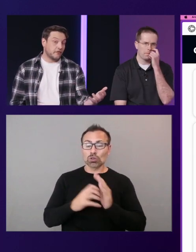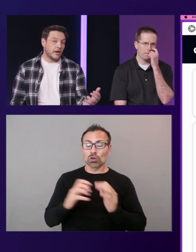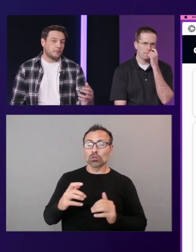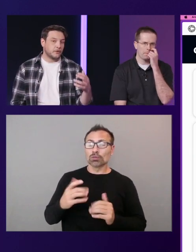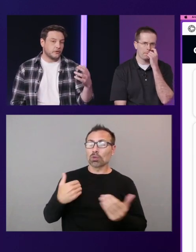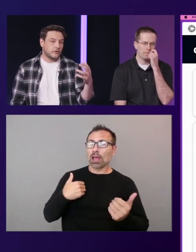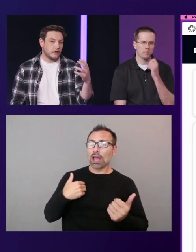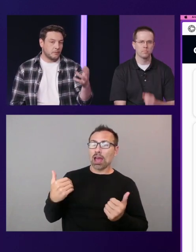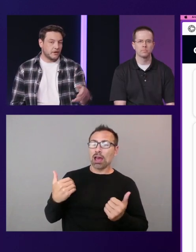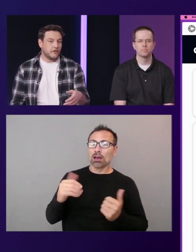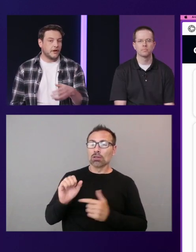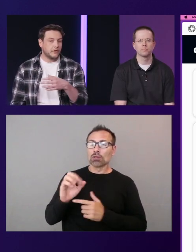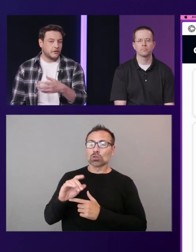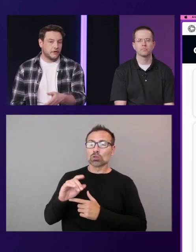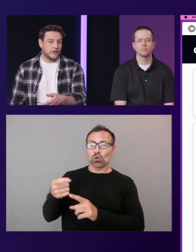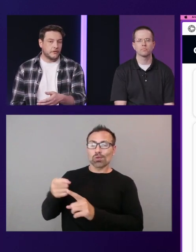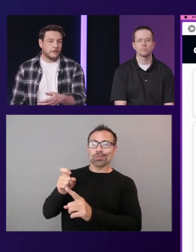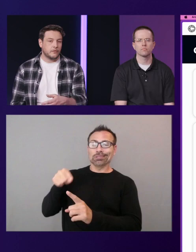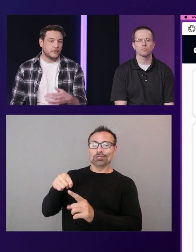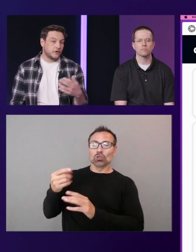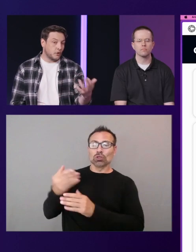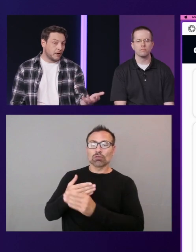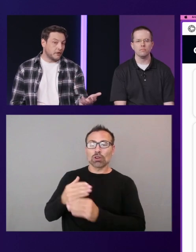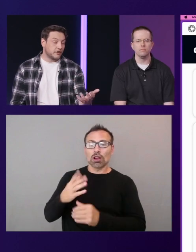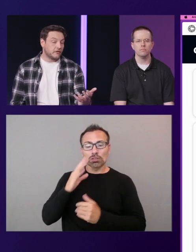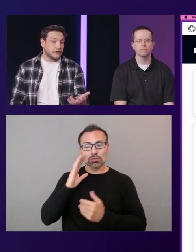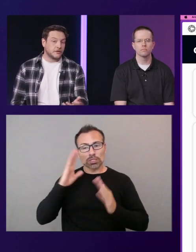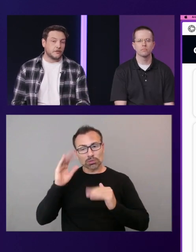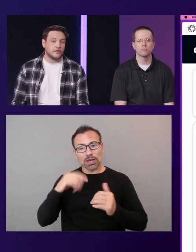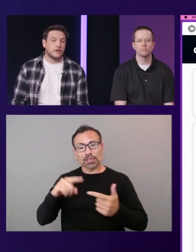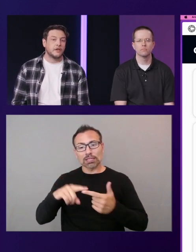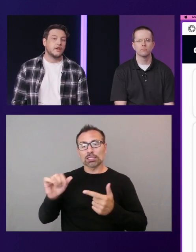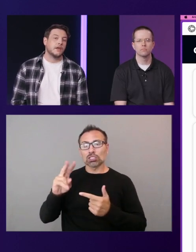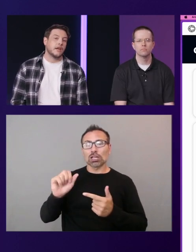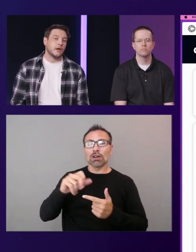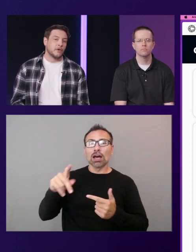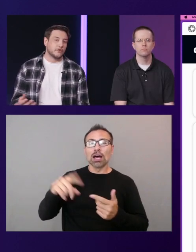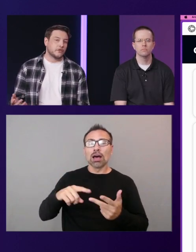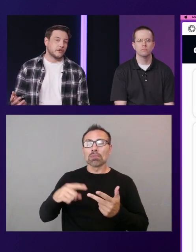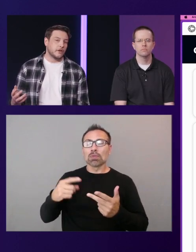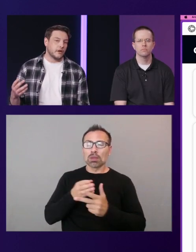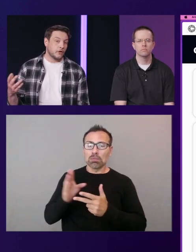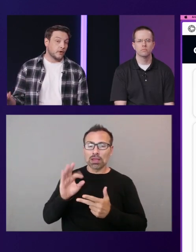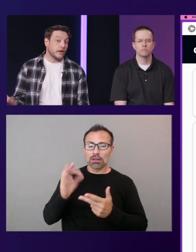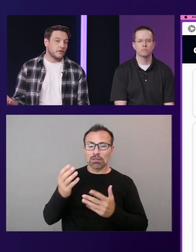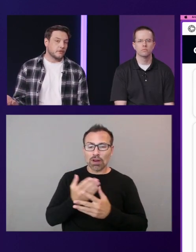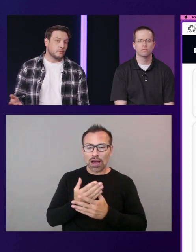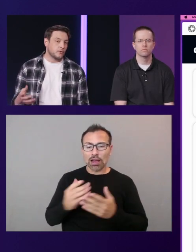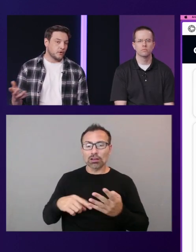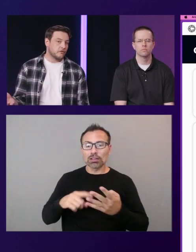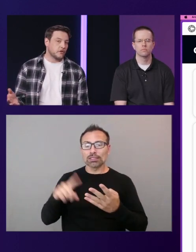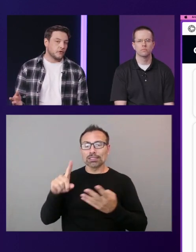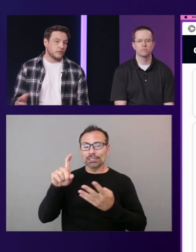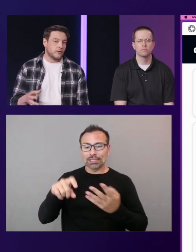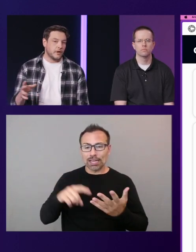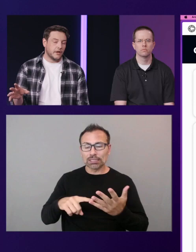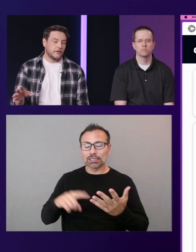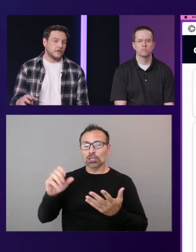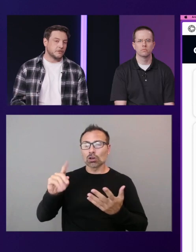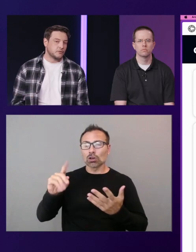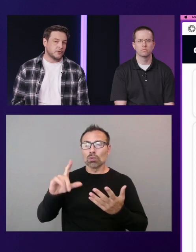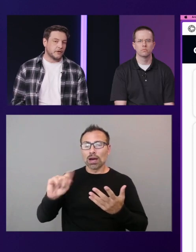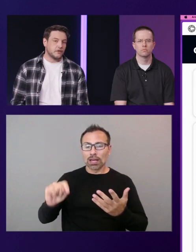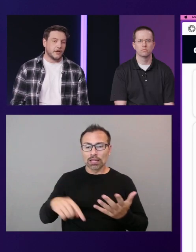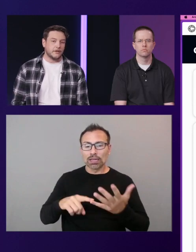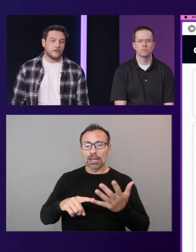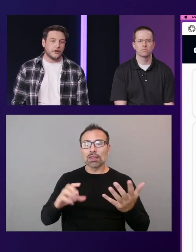is a Java app. There's a main file and test. We see Copilot definitions. And we also see Code Catalyst with a workflow